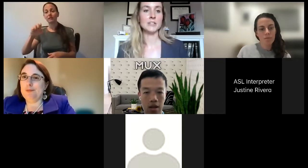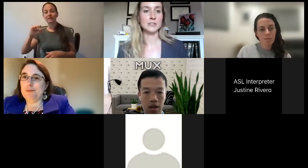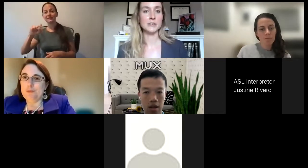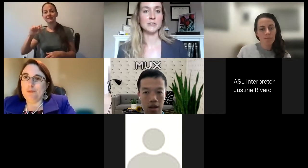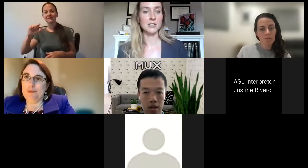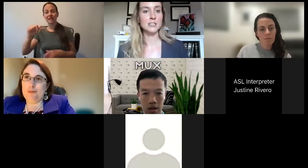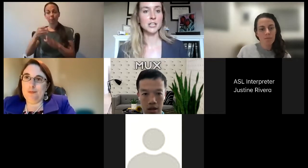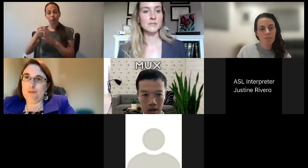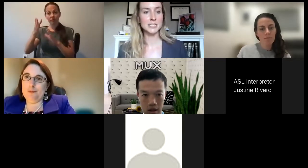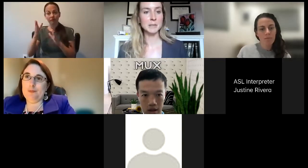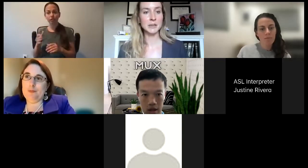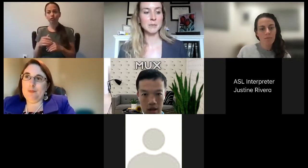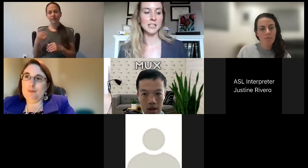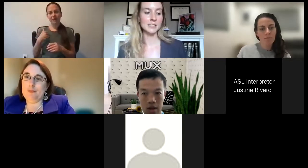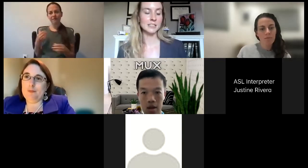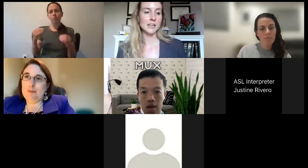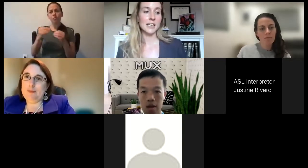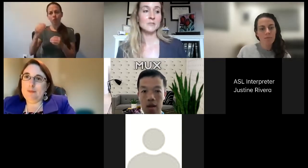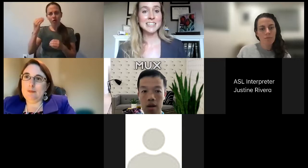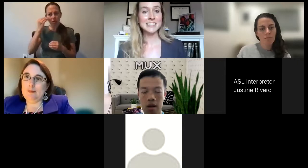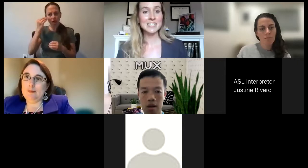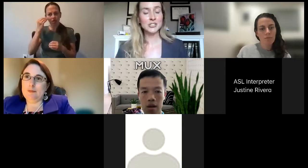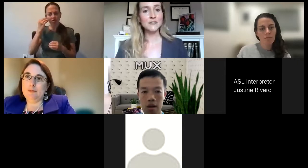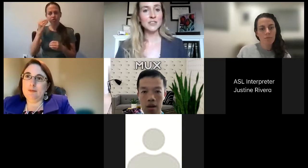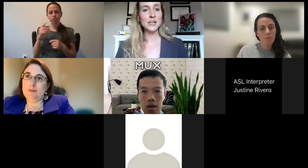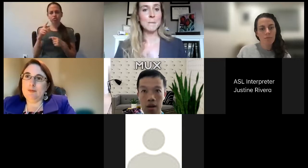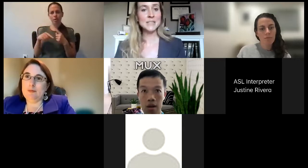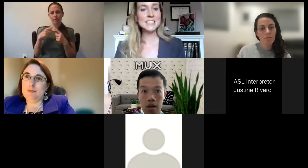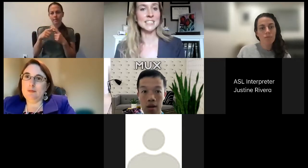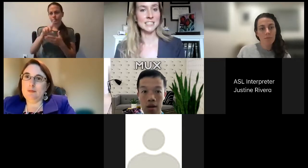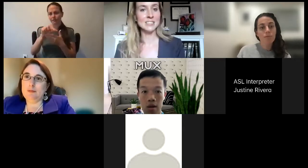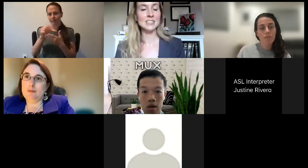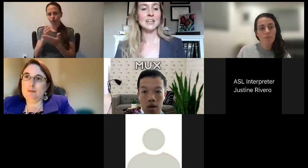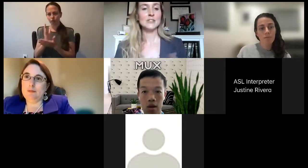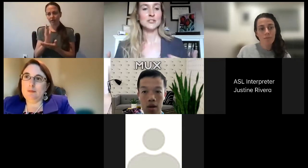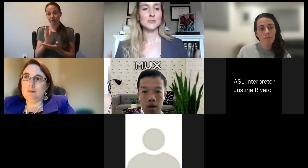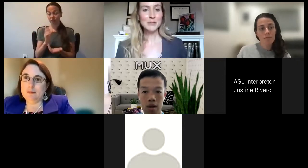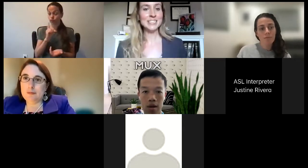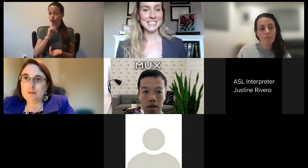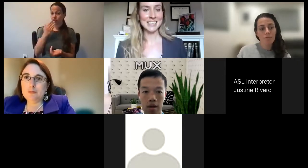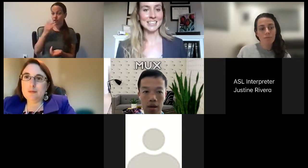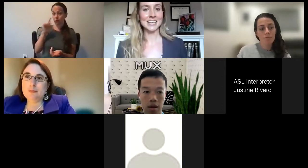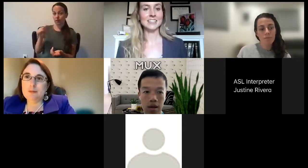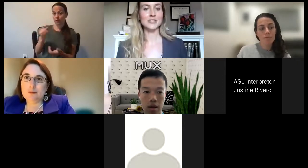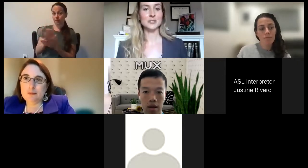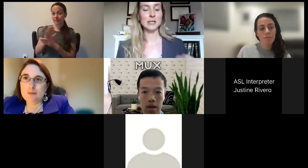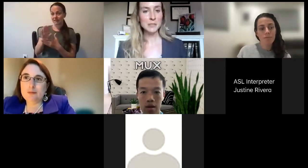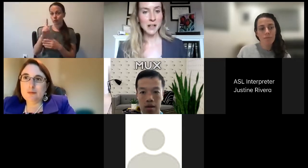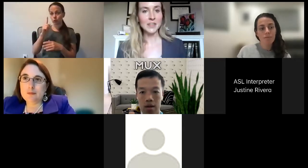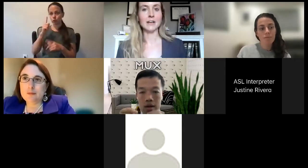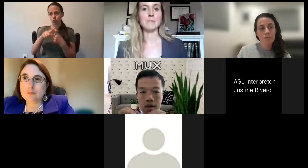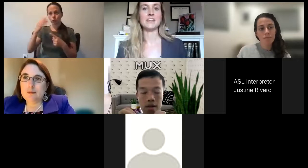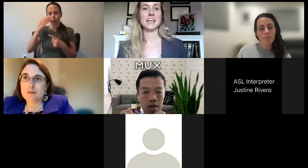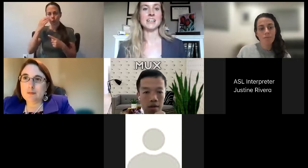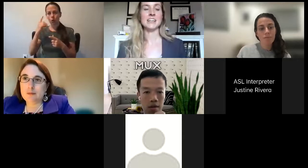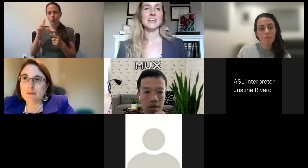lenders have a thorough knowledge of disability rights and realize that it's good for their business to know these things and to